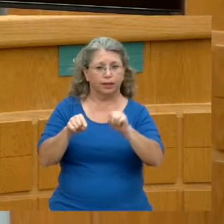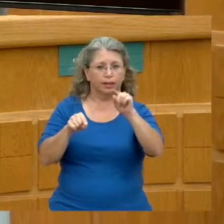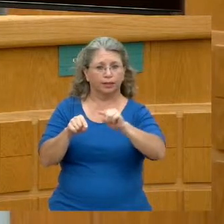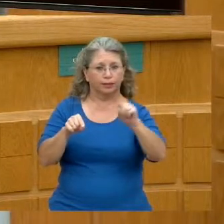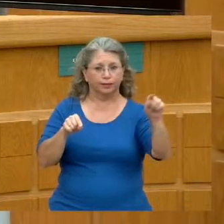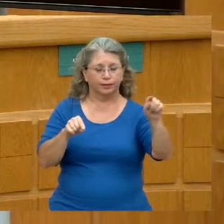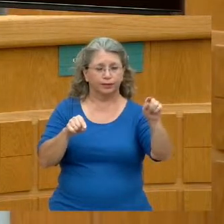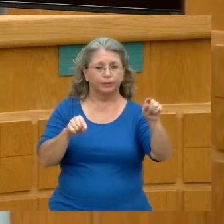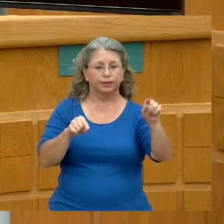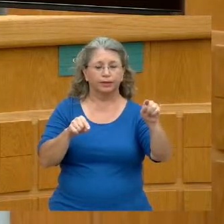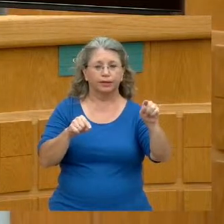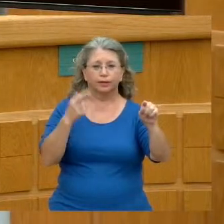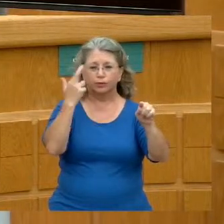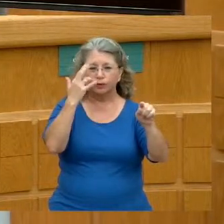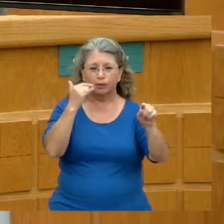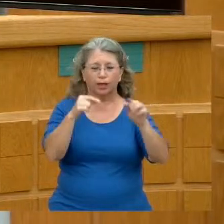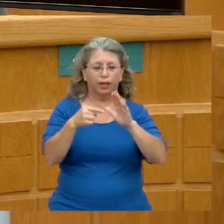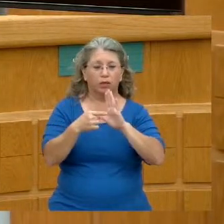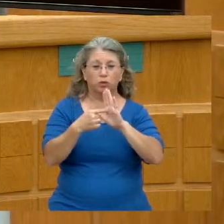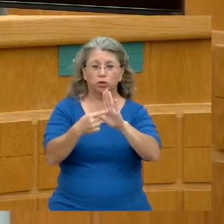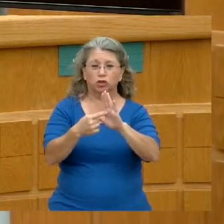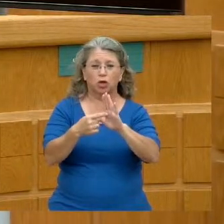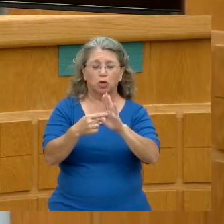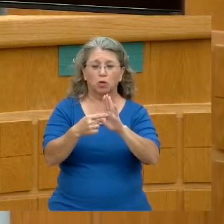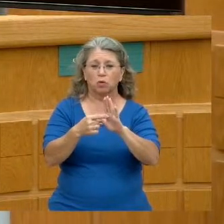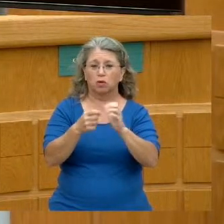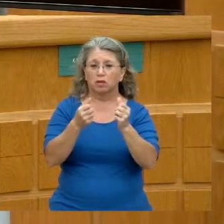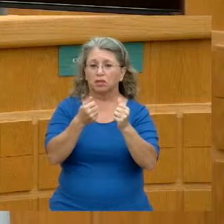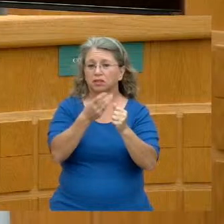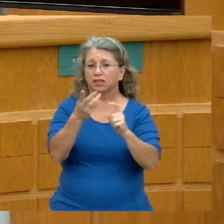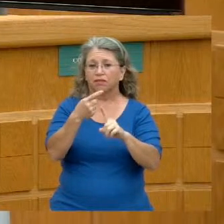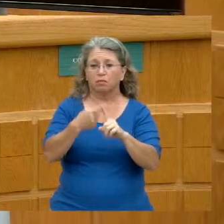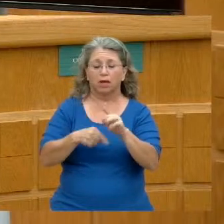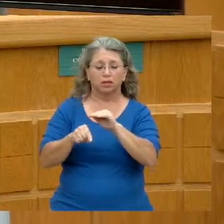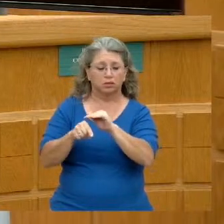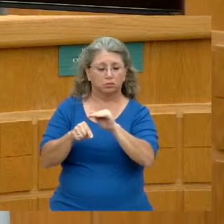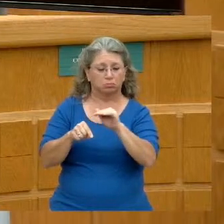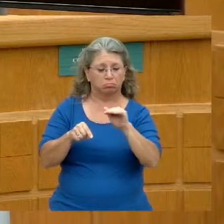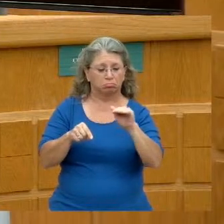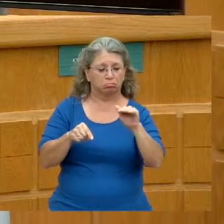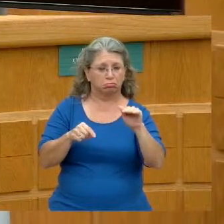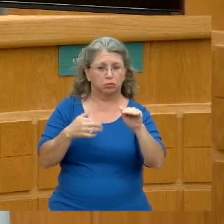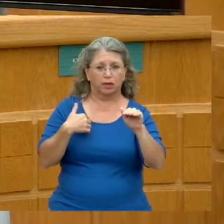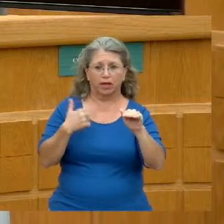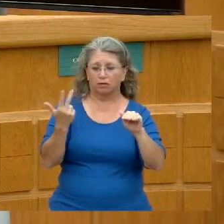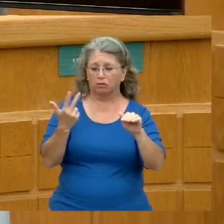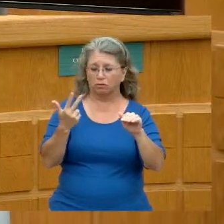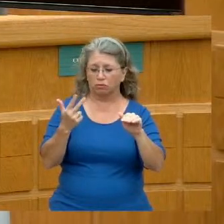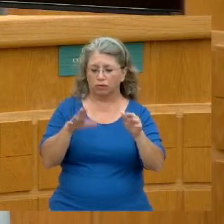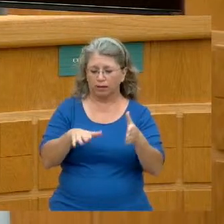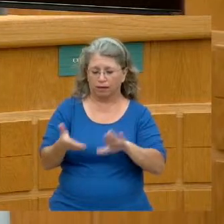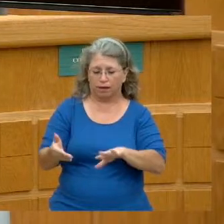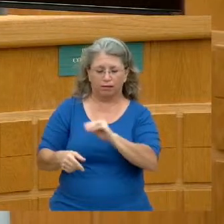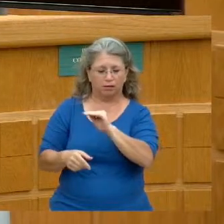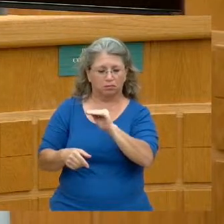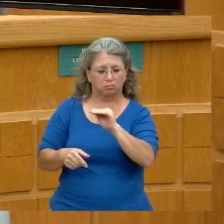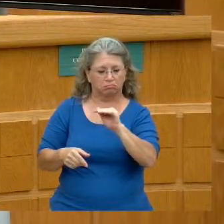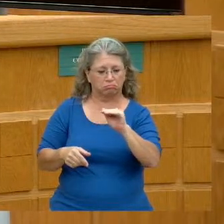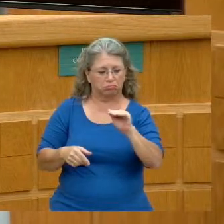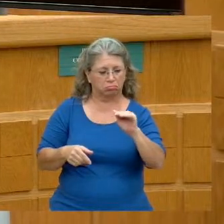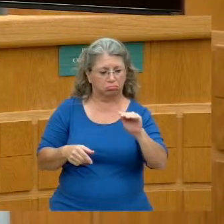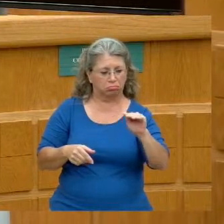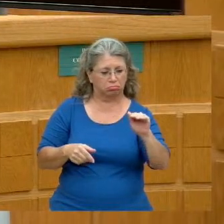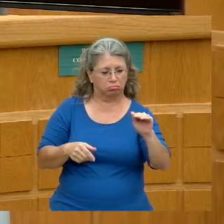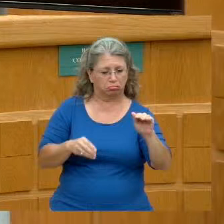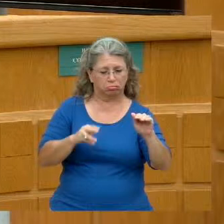to show you that not much happened for many months in terms of deaths. We had 3 deaths over 3 months in